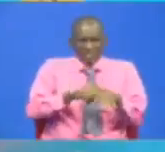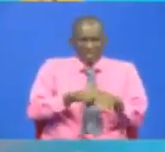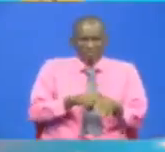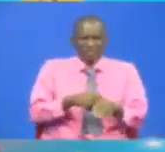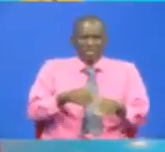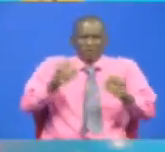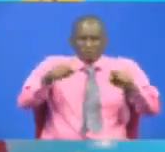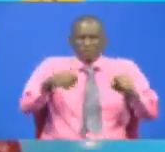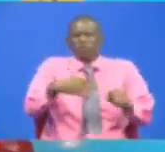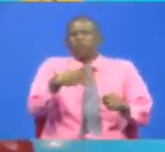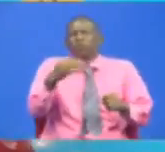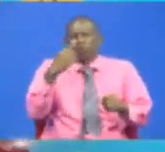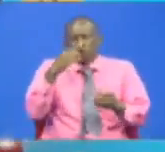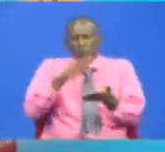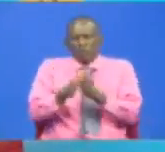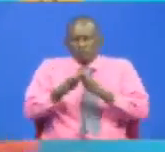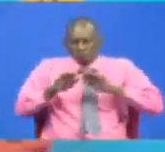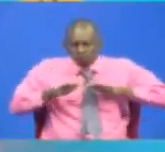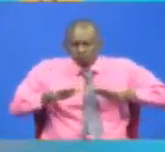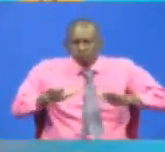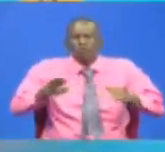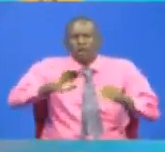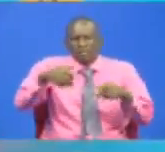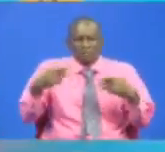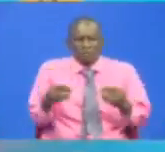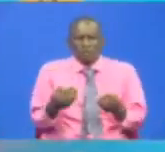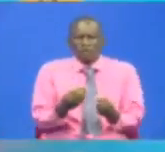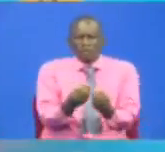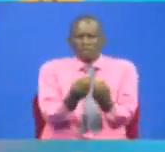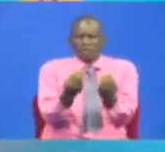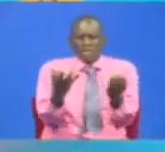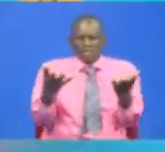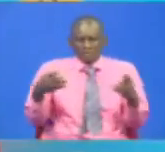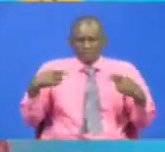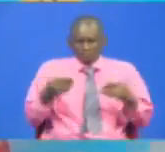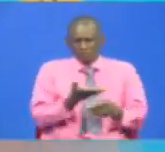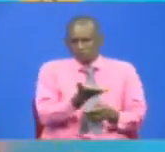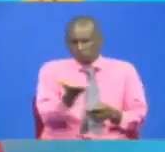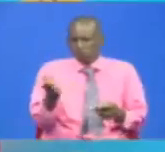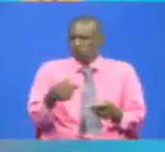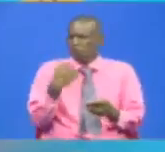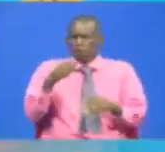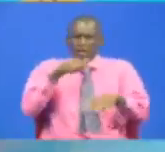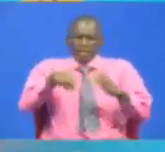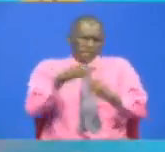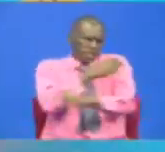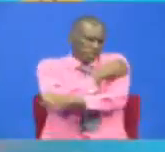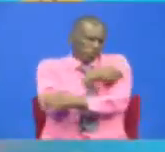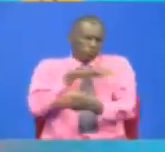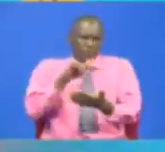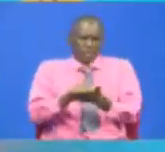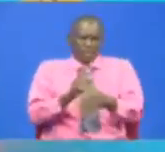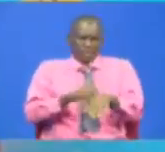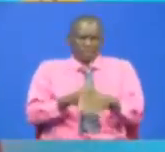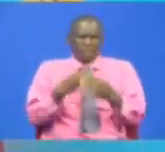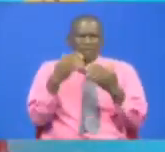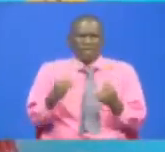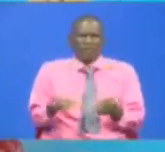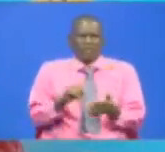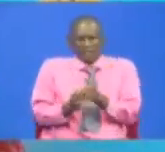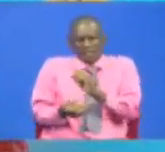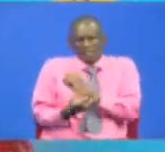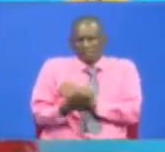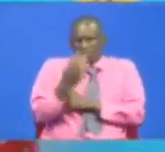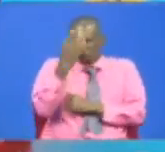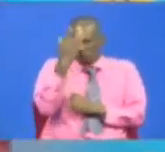without necessarily infecting others. So we had a huge number of those people who were in hospitals at that time. So that explained why there